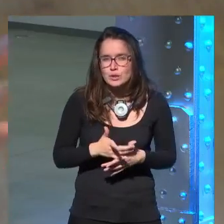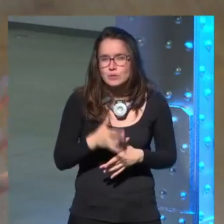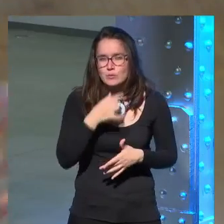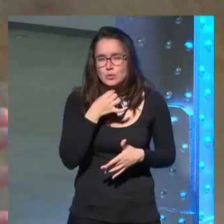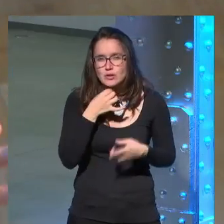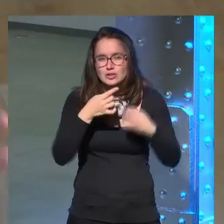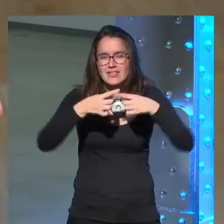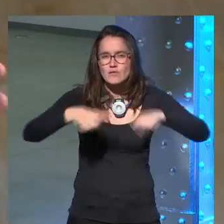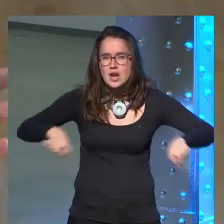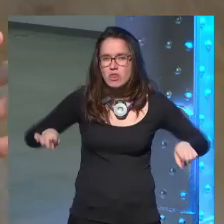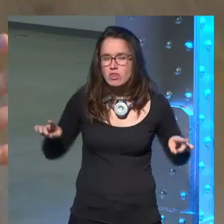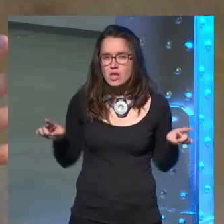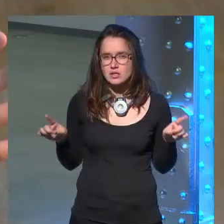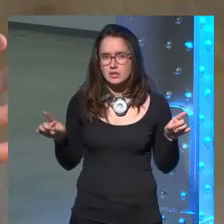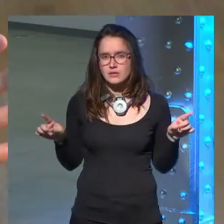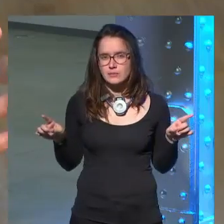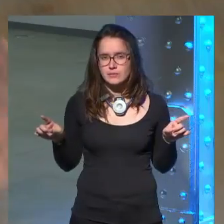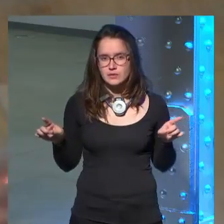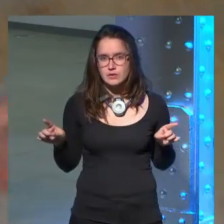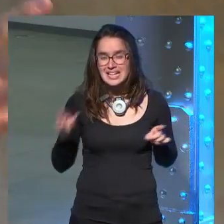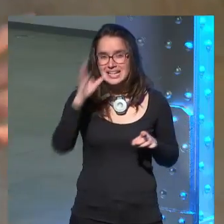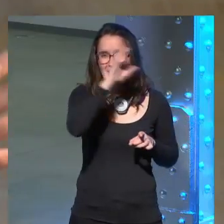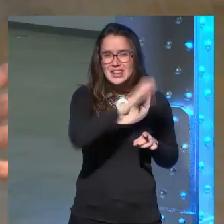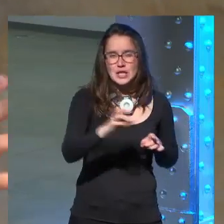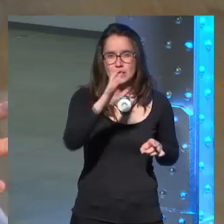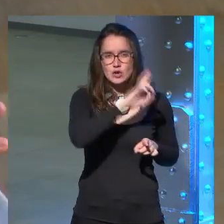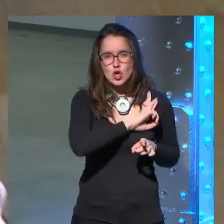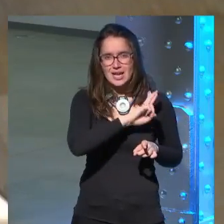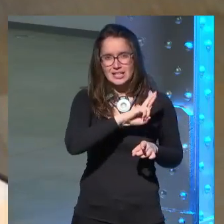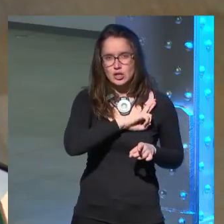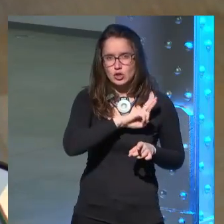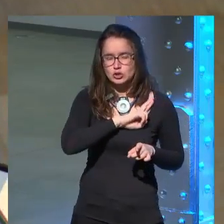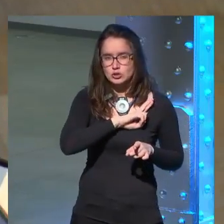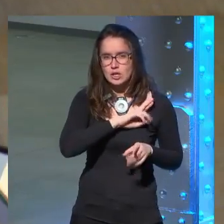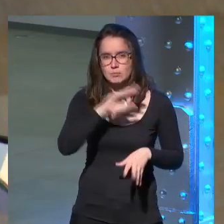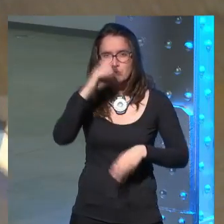professional career. I like that distinction that you made between